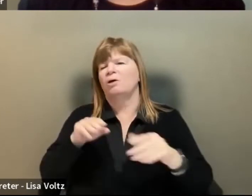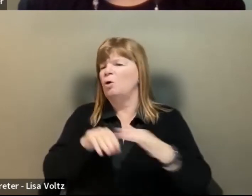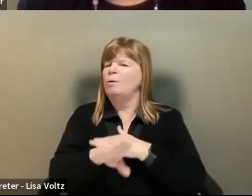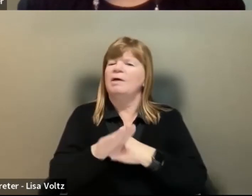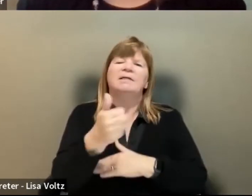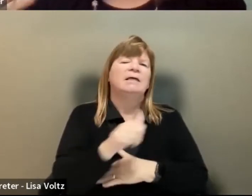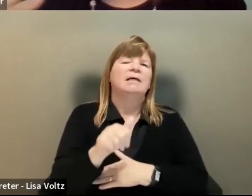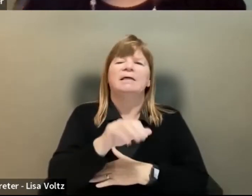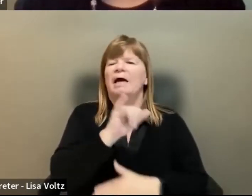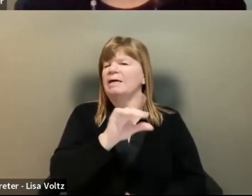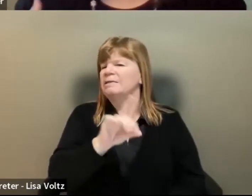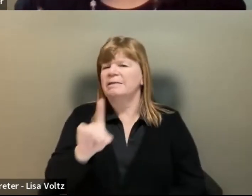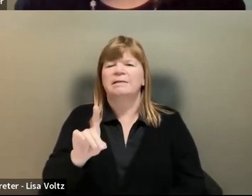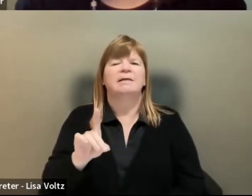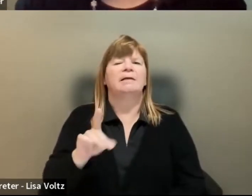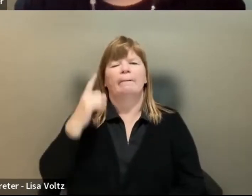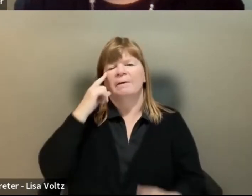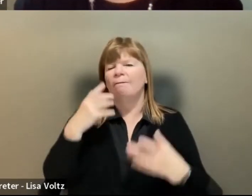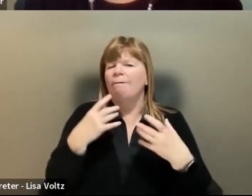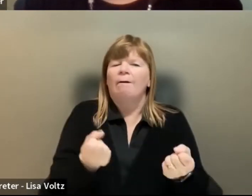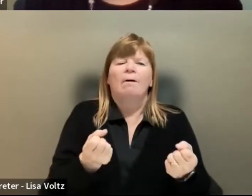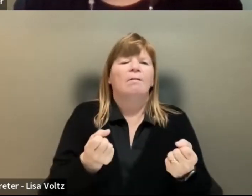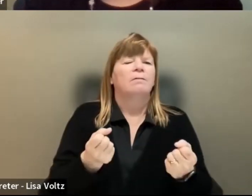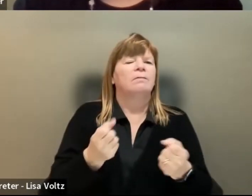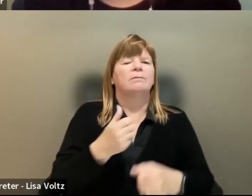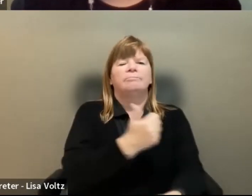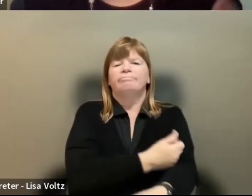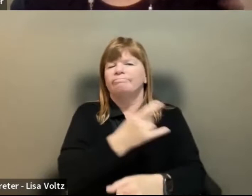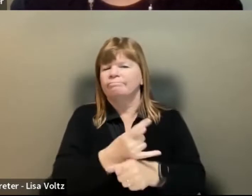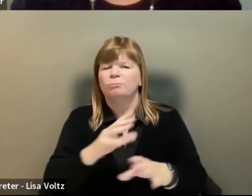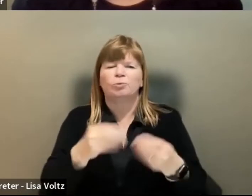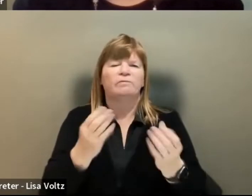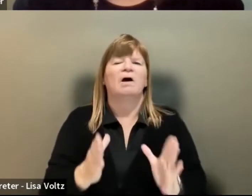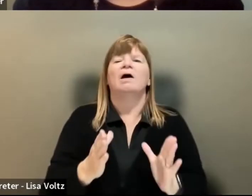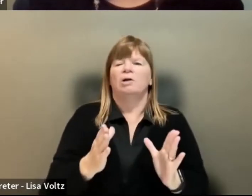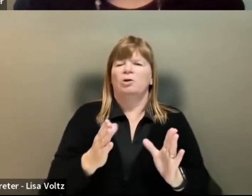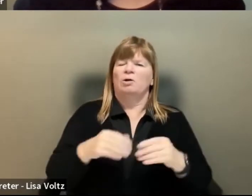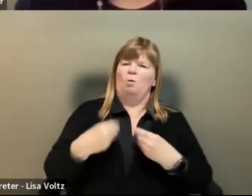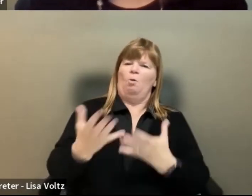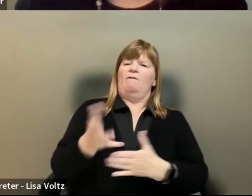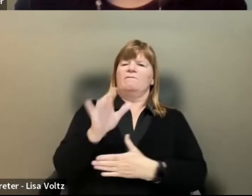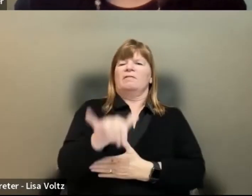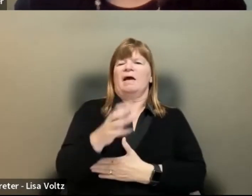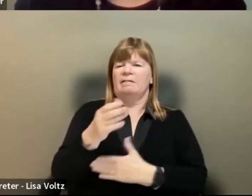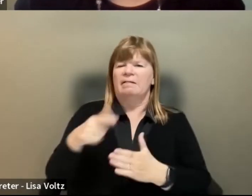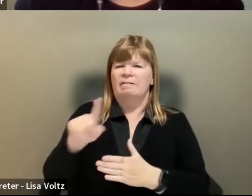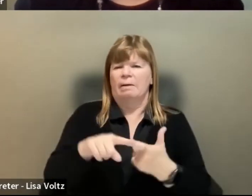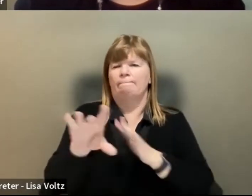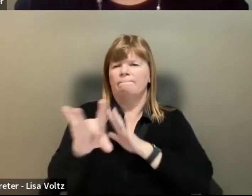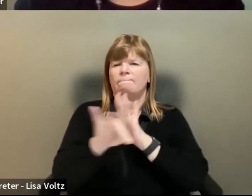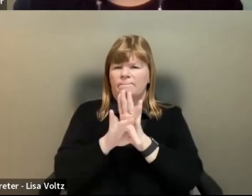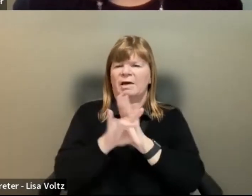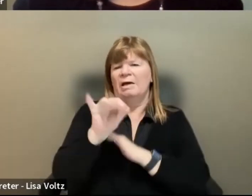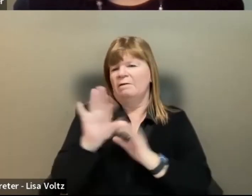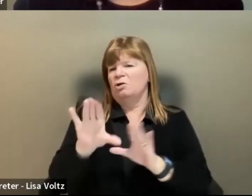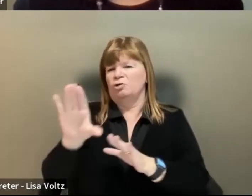any IDDD, mental health, substance use provider, be able to offer that and let them choose whether they do it